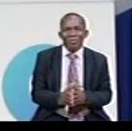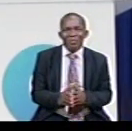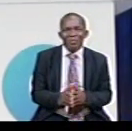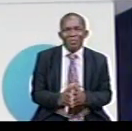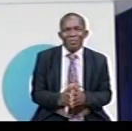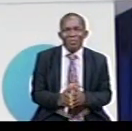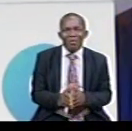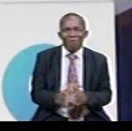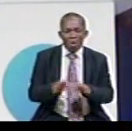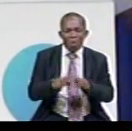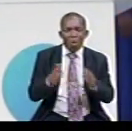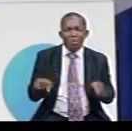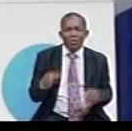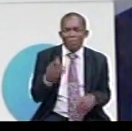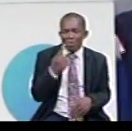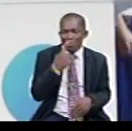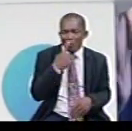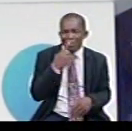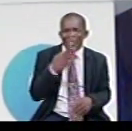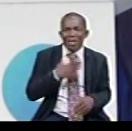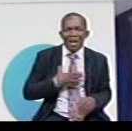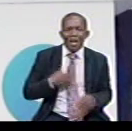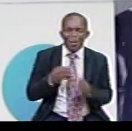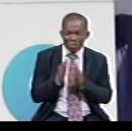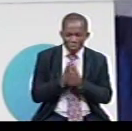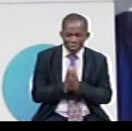Open your mouth and pray.